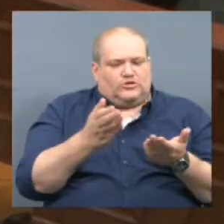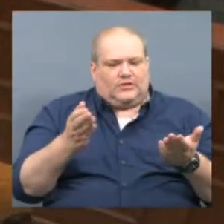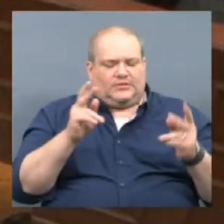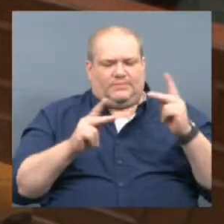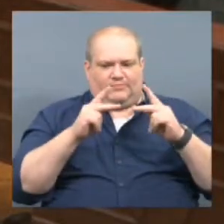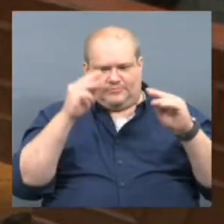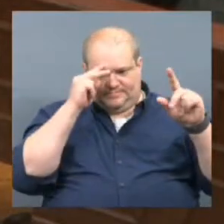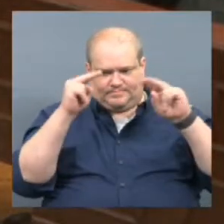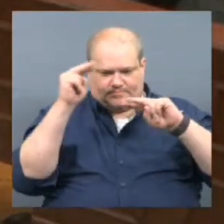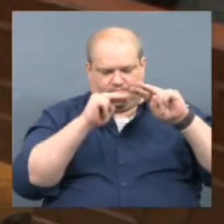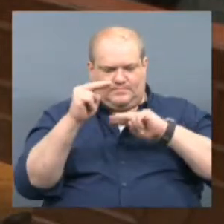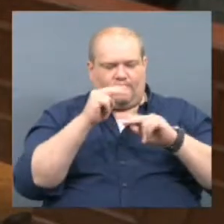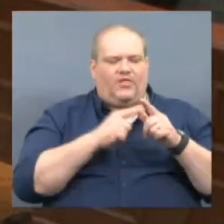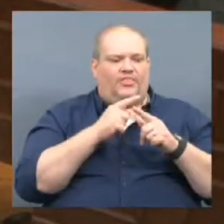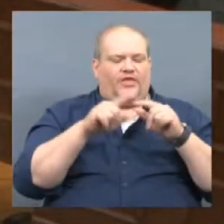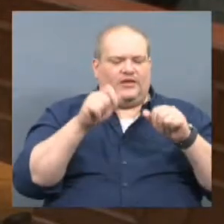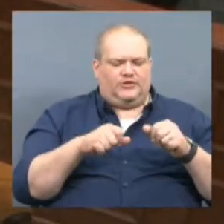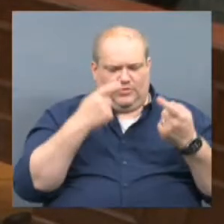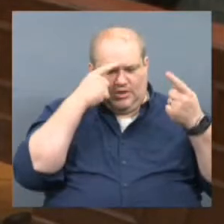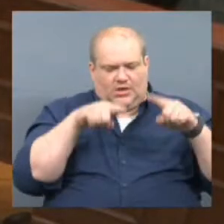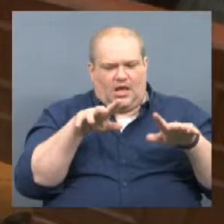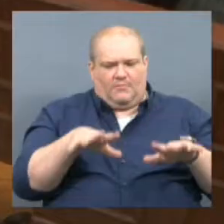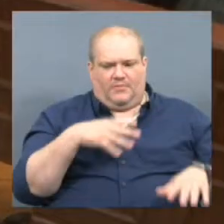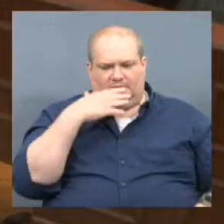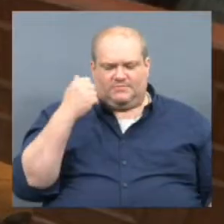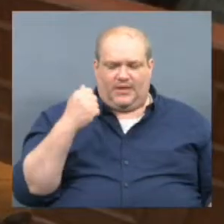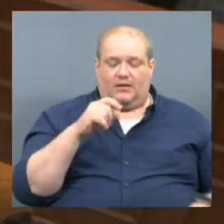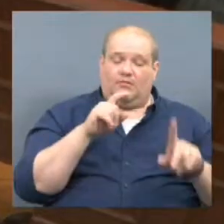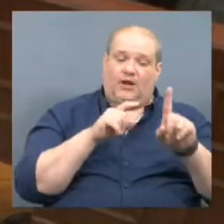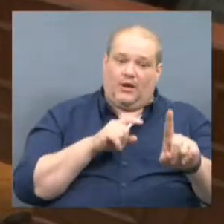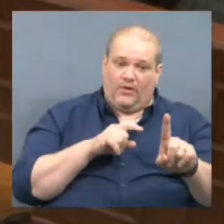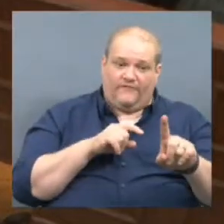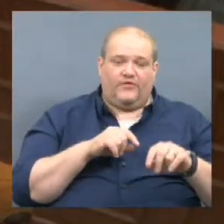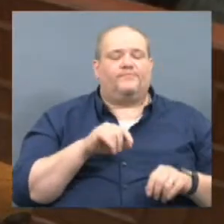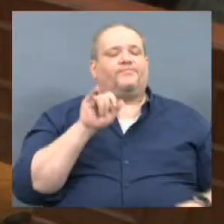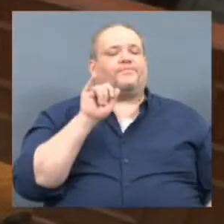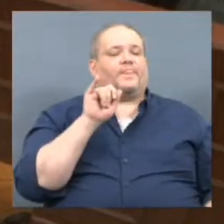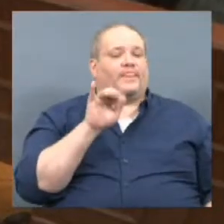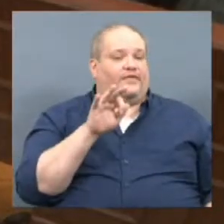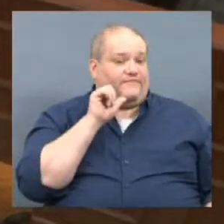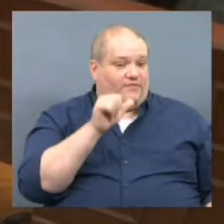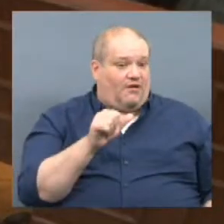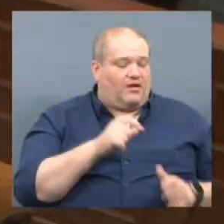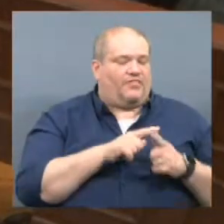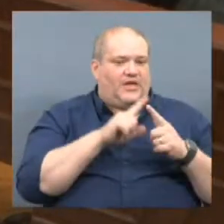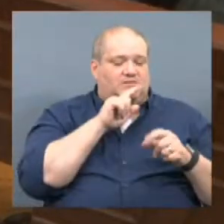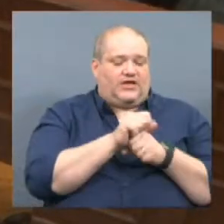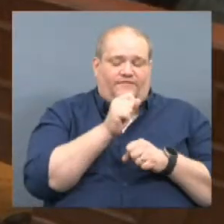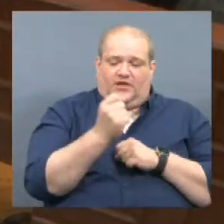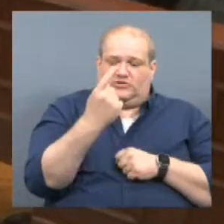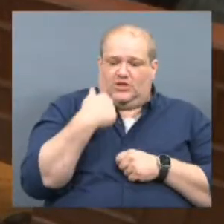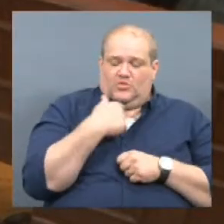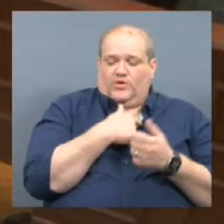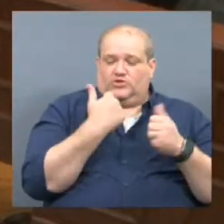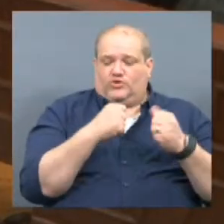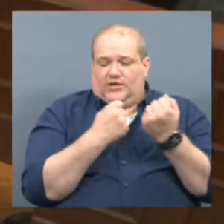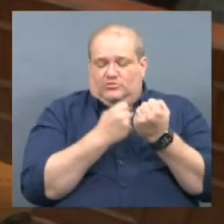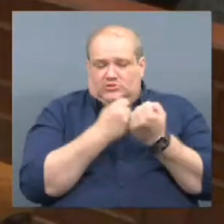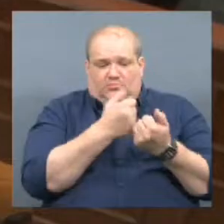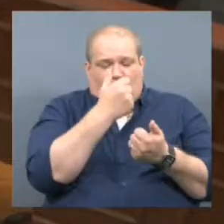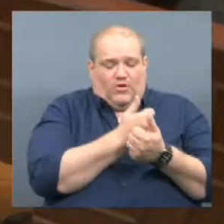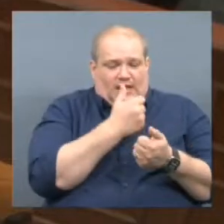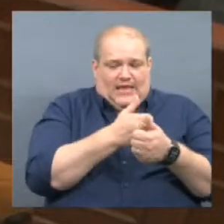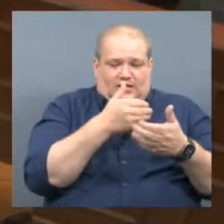head, you can compromise better. However, if not, we definitely understand. We try to support each and